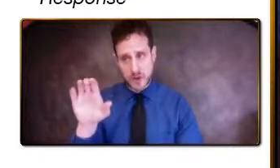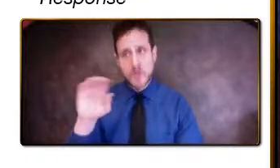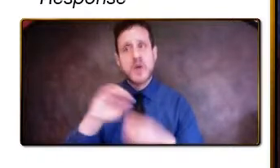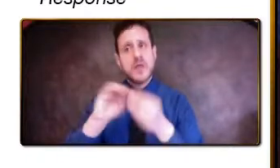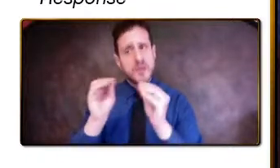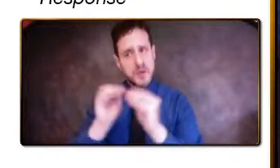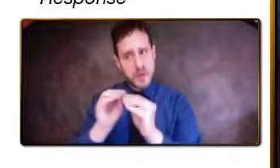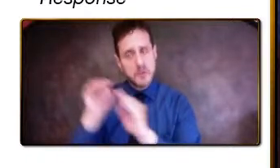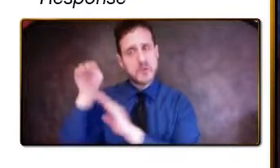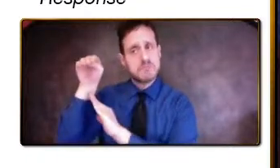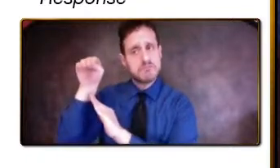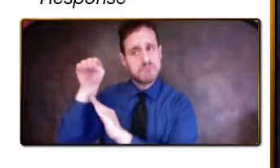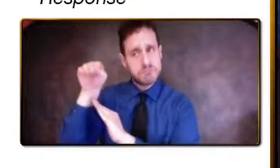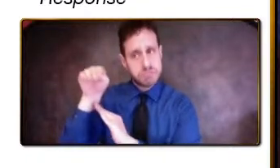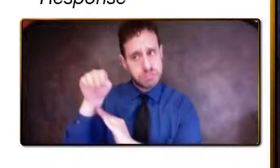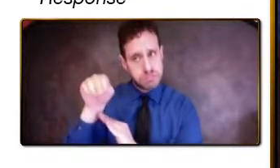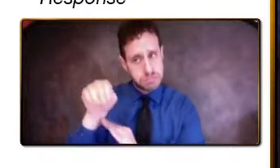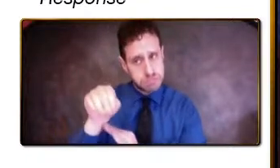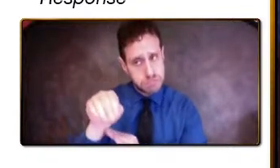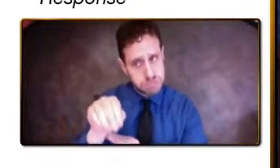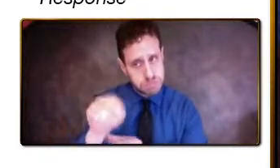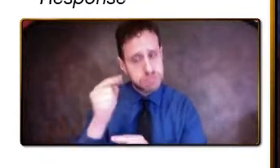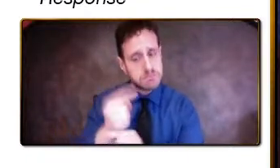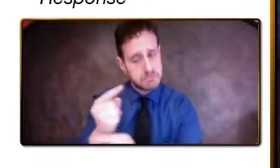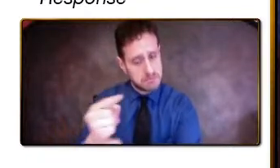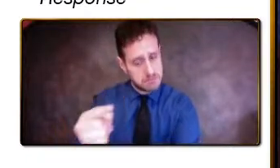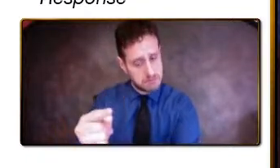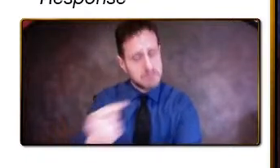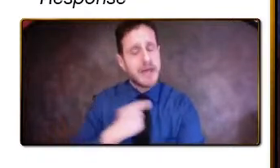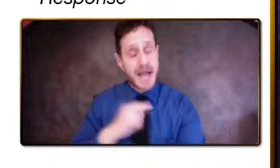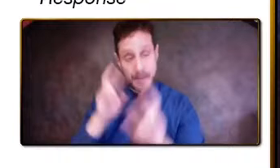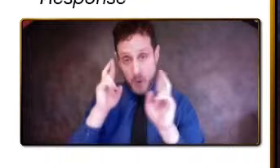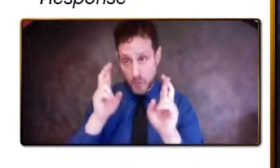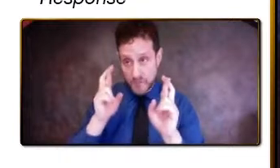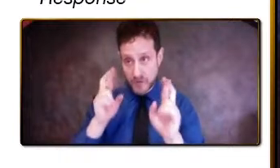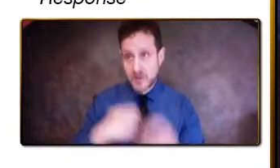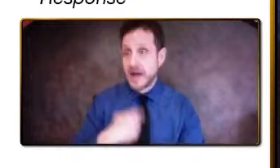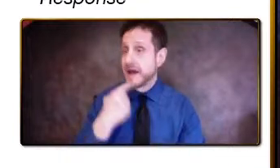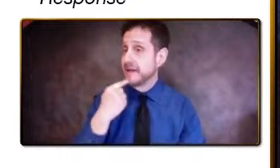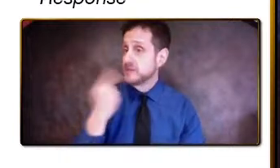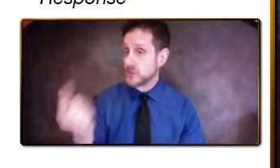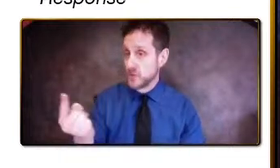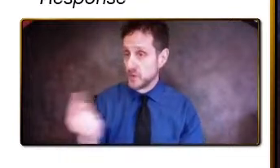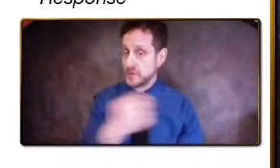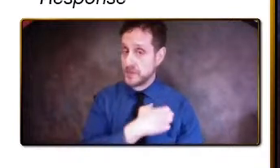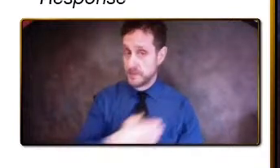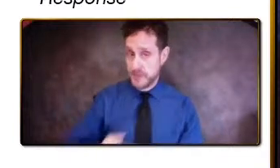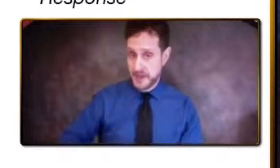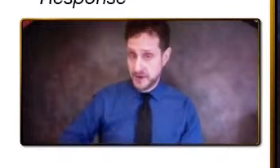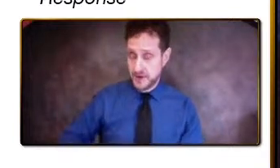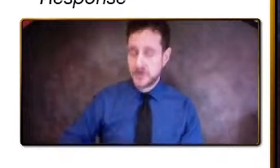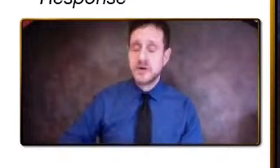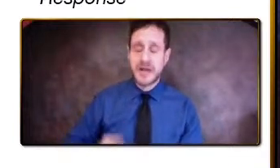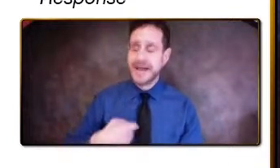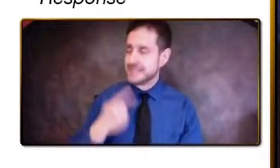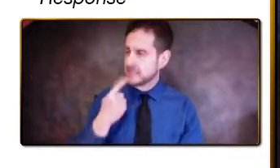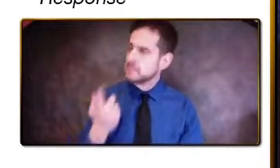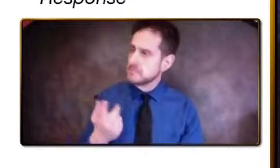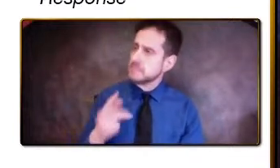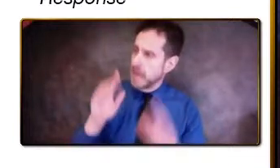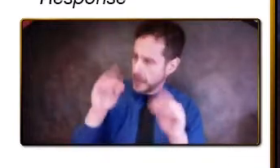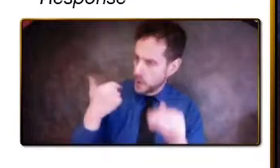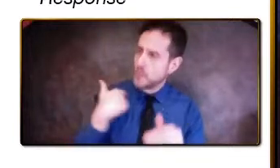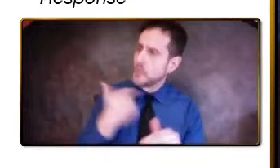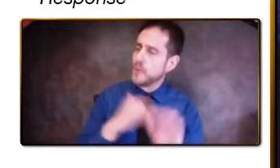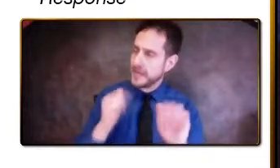very much in the right direction. So I'm hopeful. I expressed that to the mayor that we can,